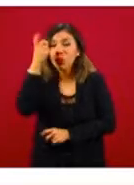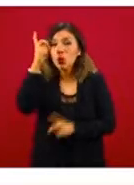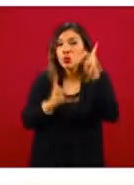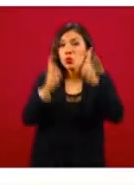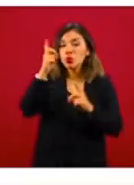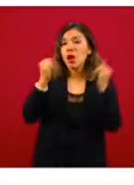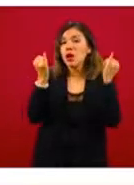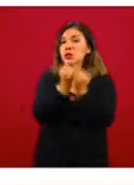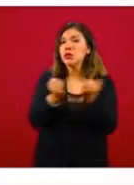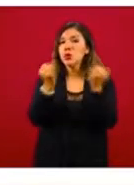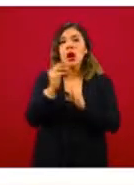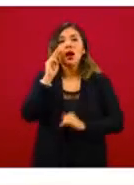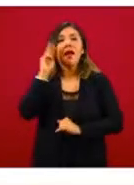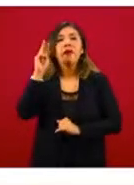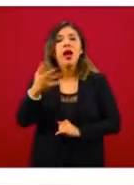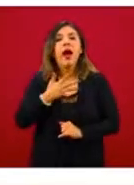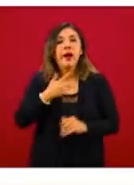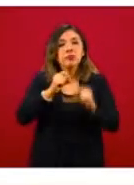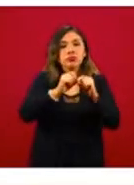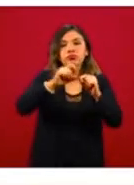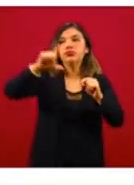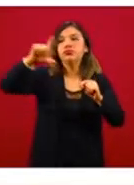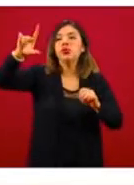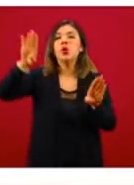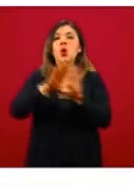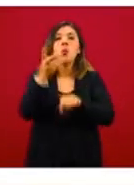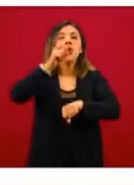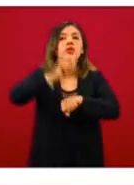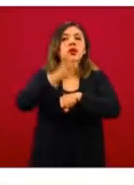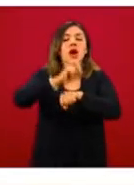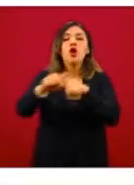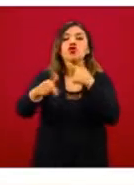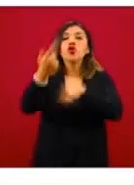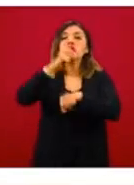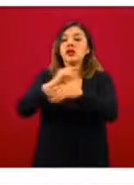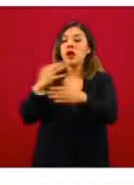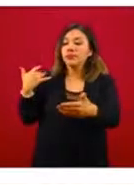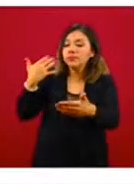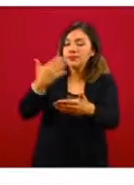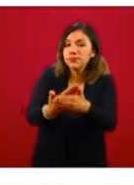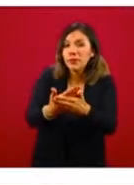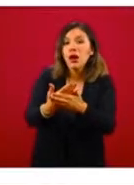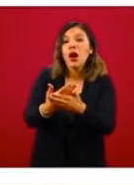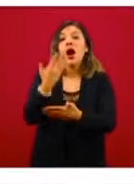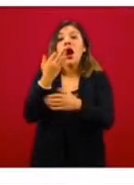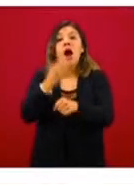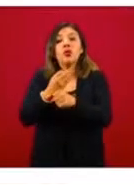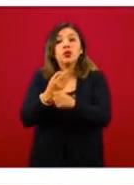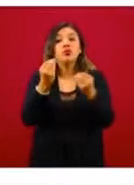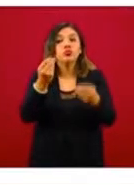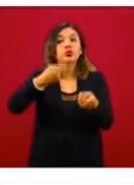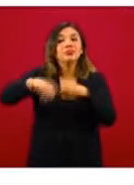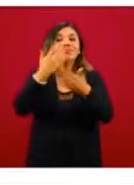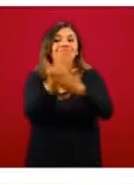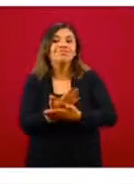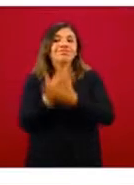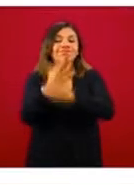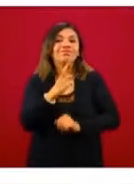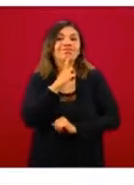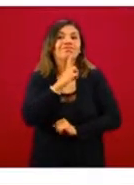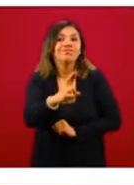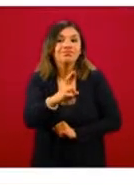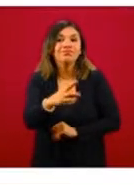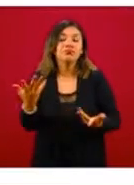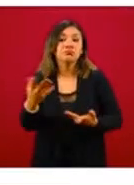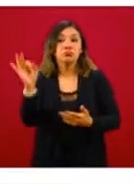20,270 cumulated cases are represented here, and you can see in the yellow bars, as are the 10,082 suspected cases, still waiting